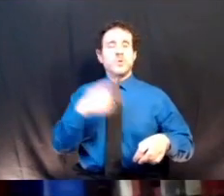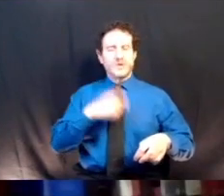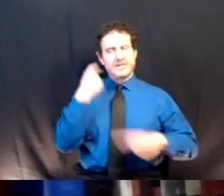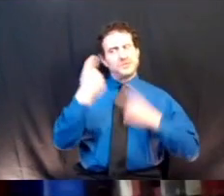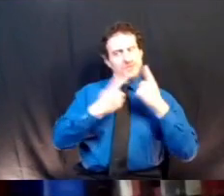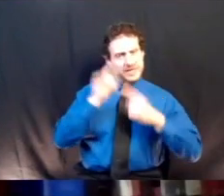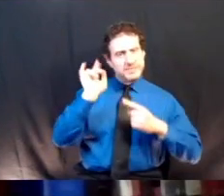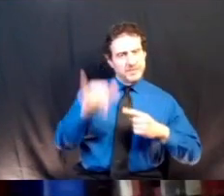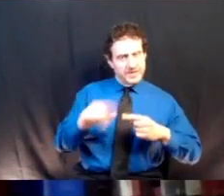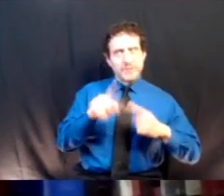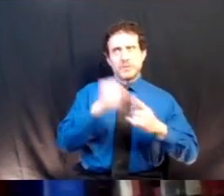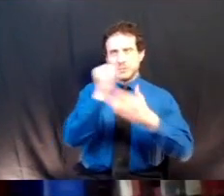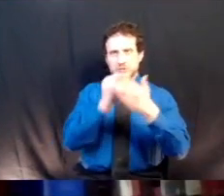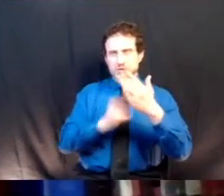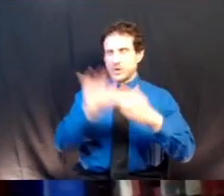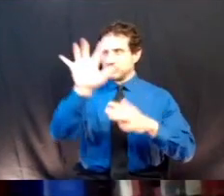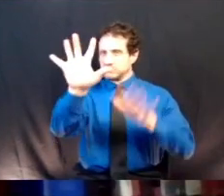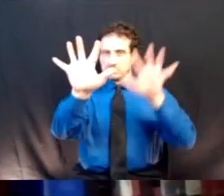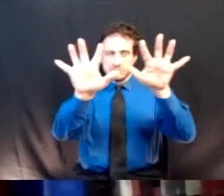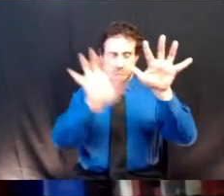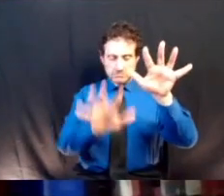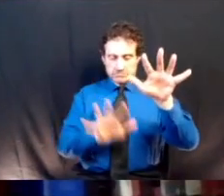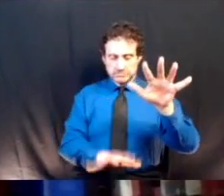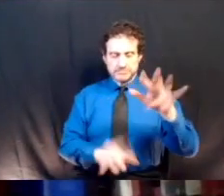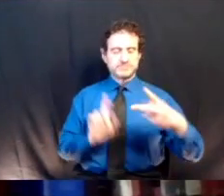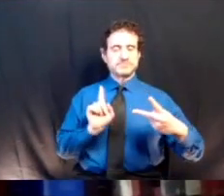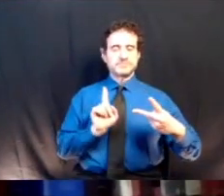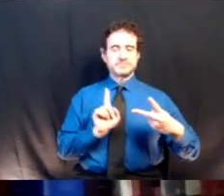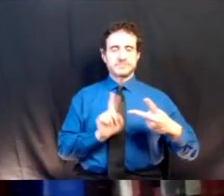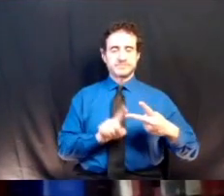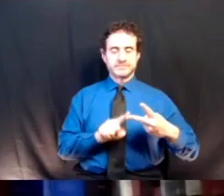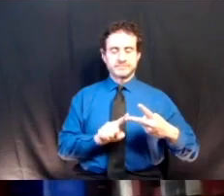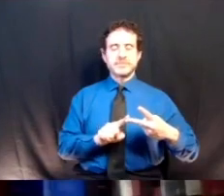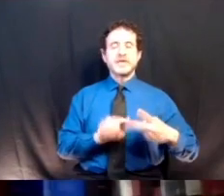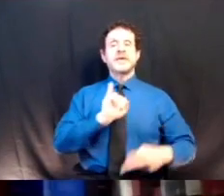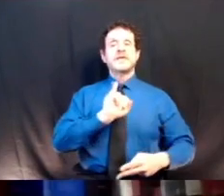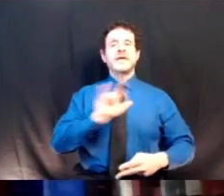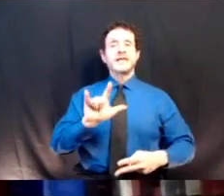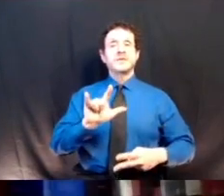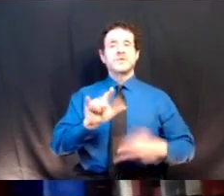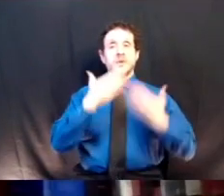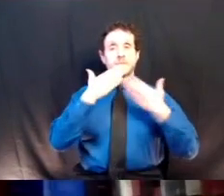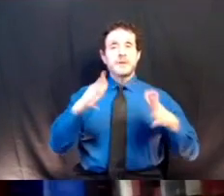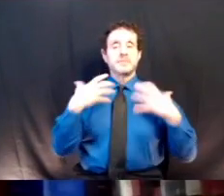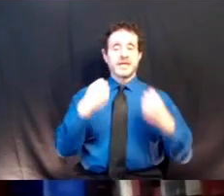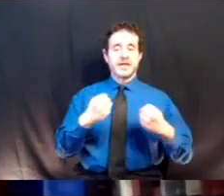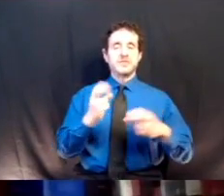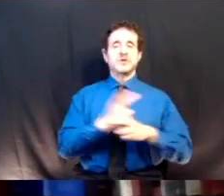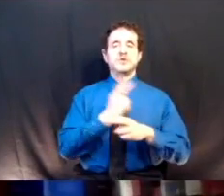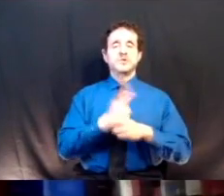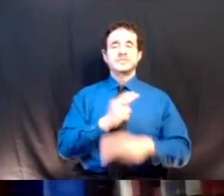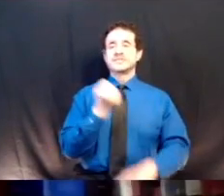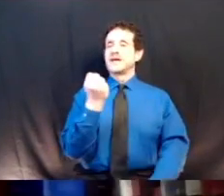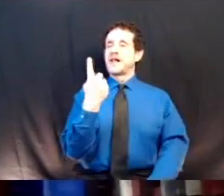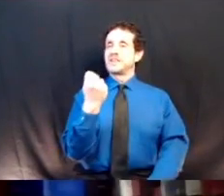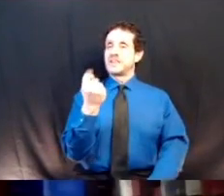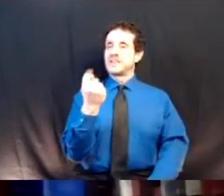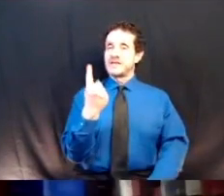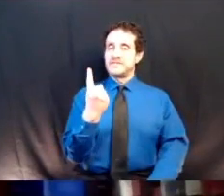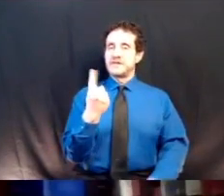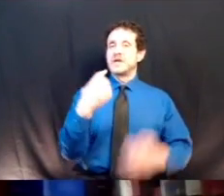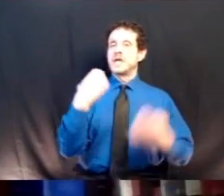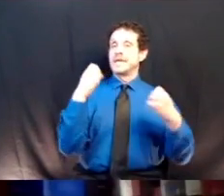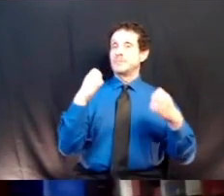regions. Secondly, the IDPH uses 11 EMS regions. And we asked our medical